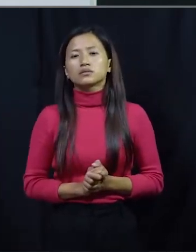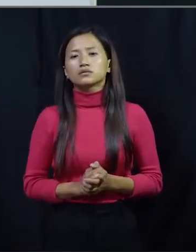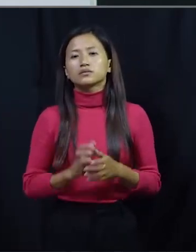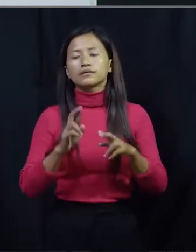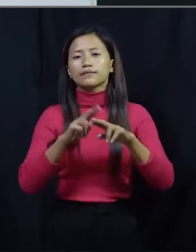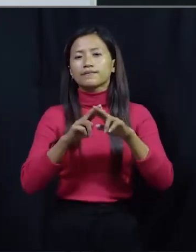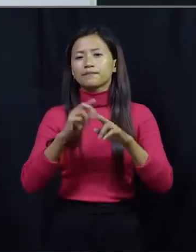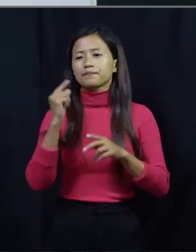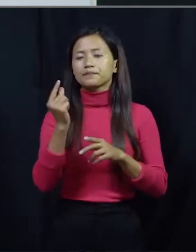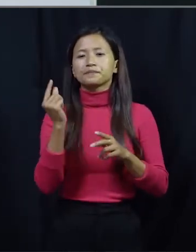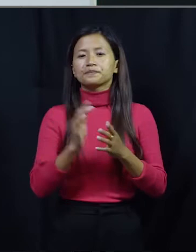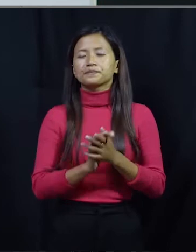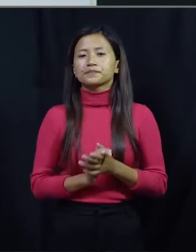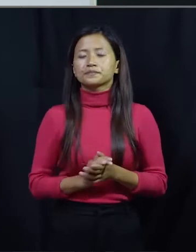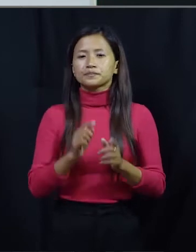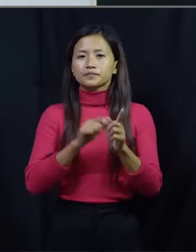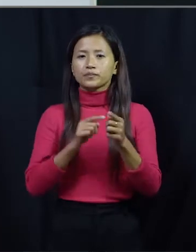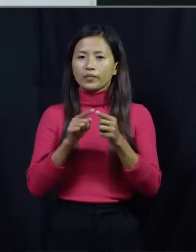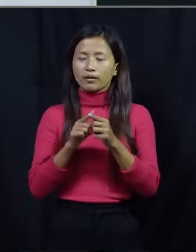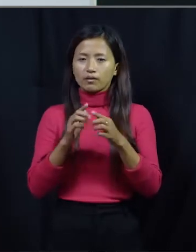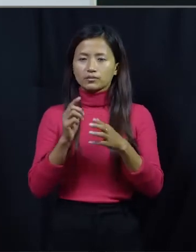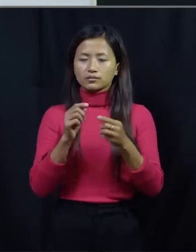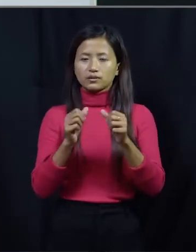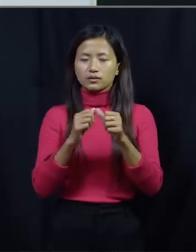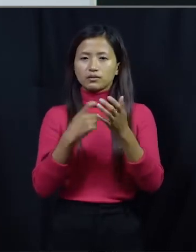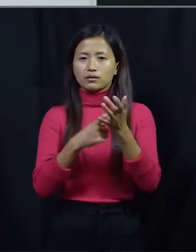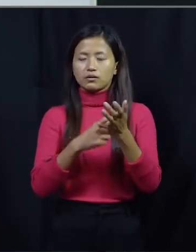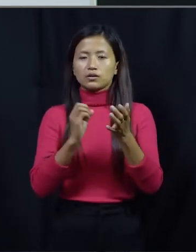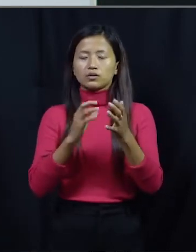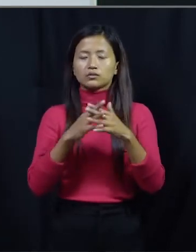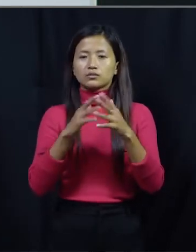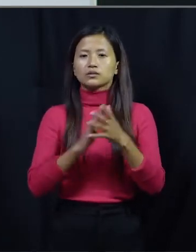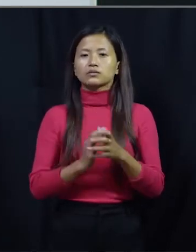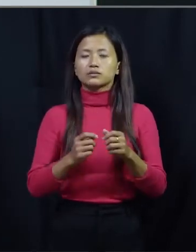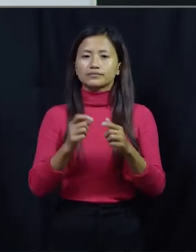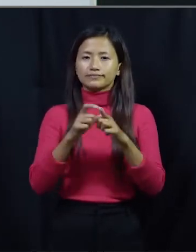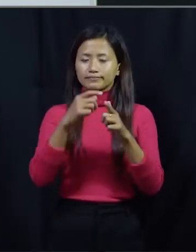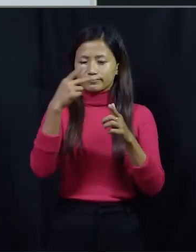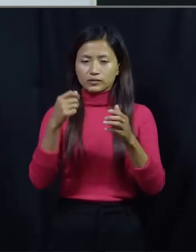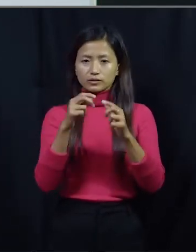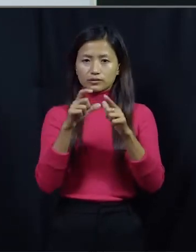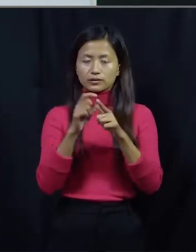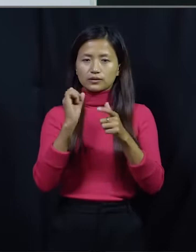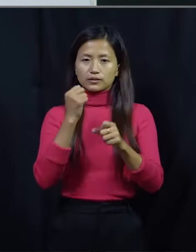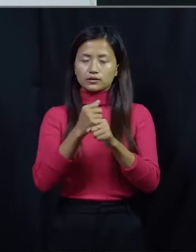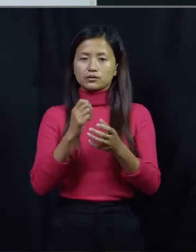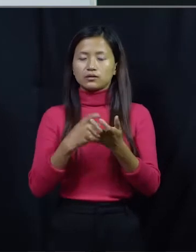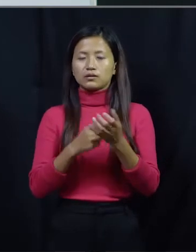function. Example, I will show you by an arrow diagram. Let us take a set A and set